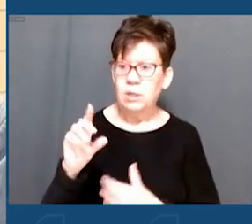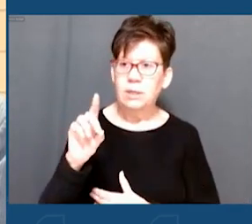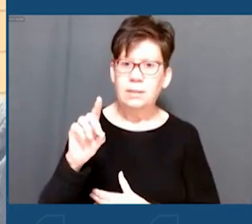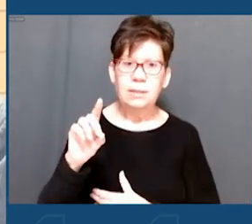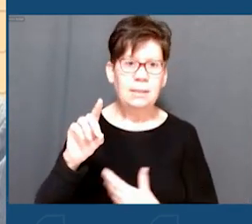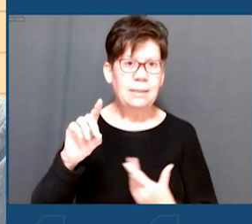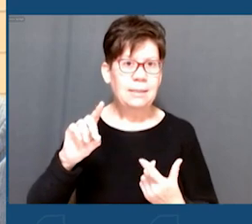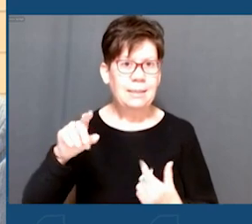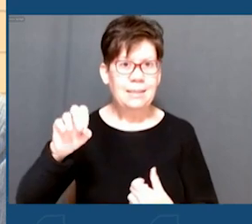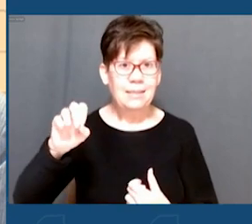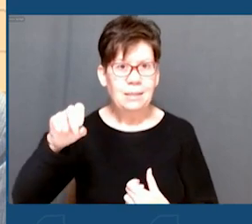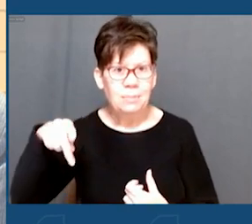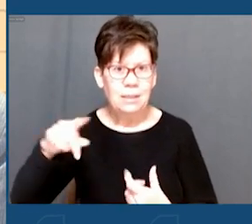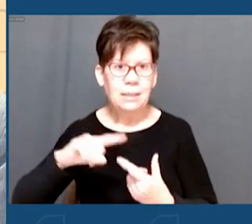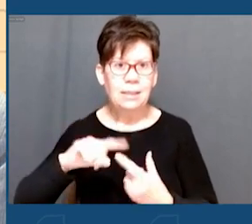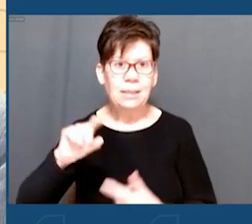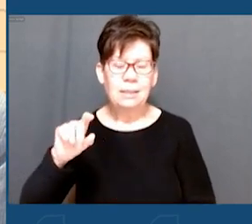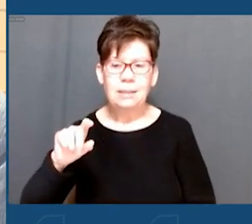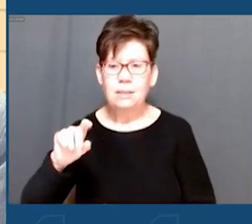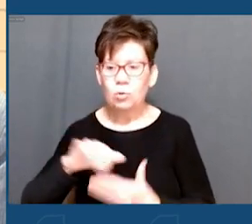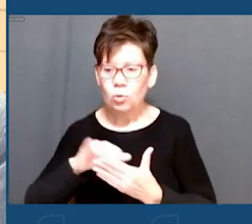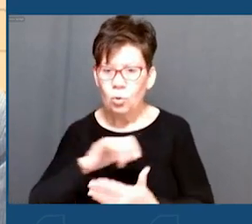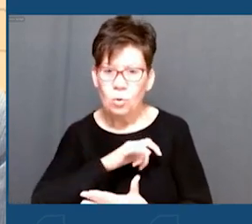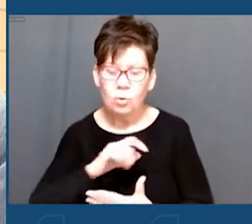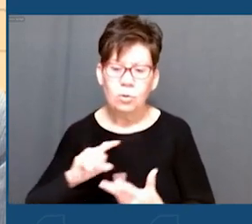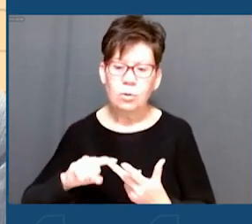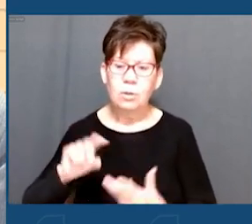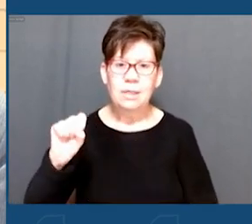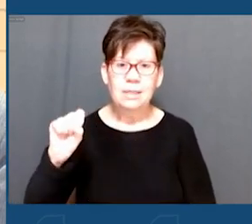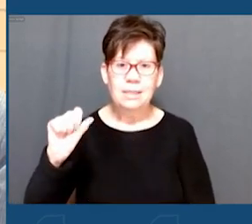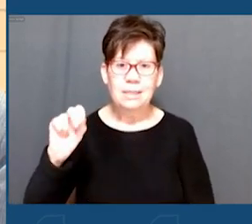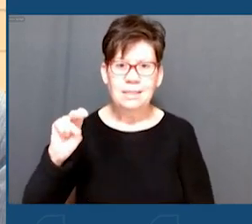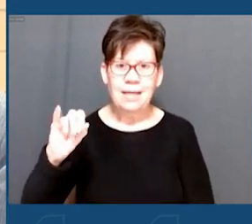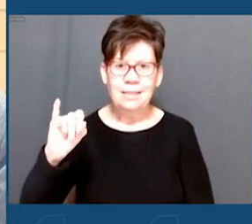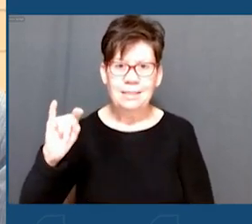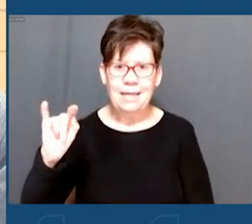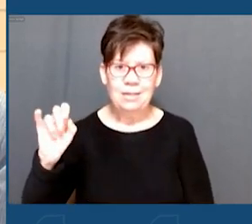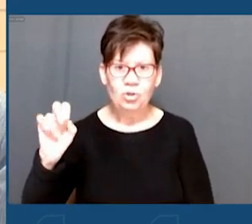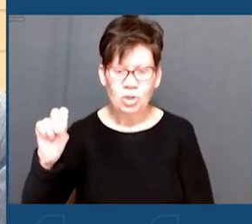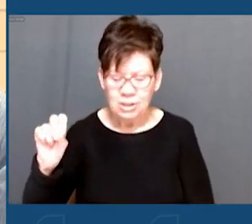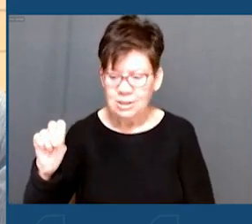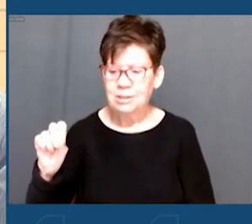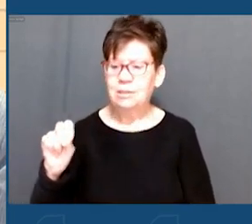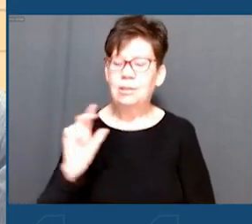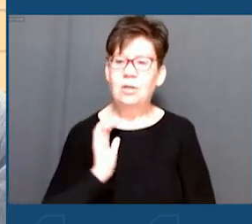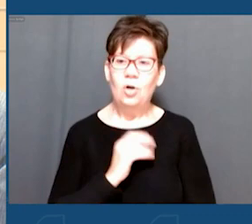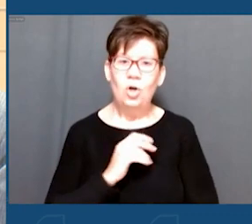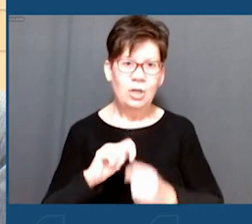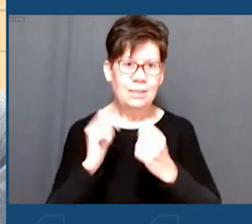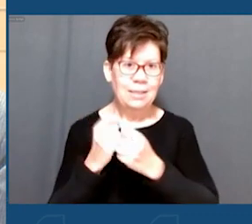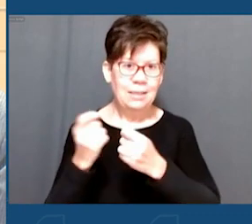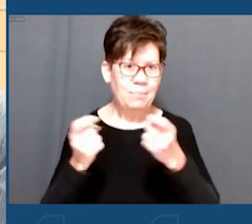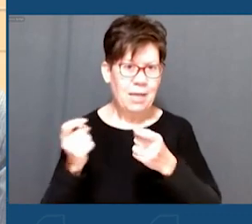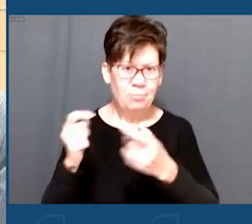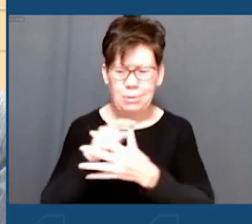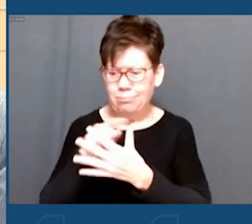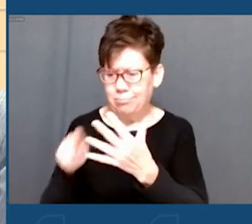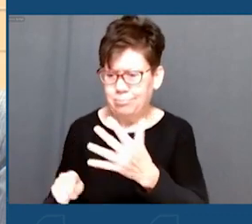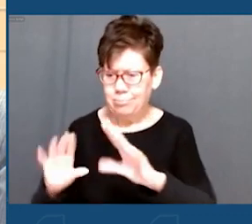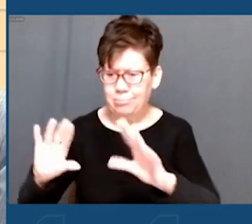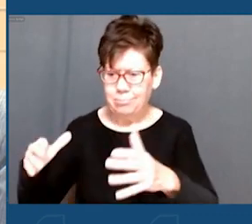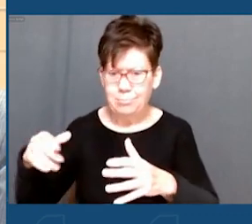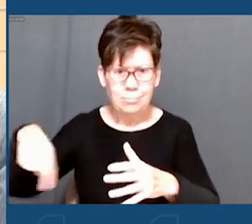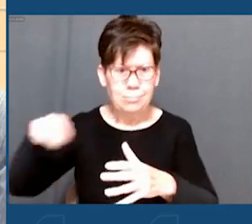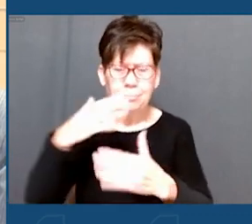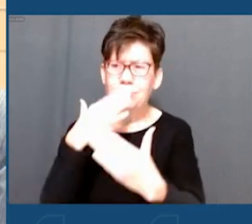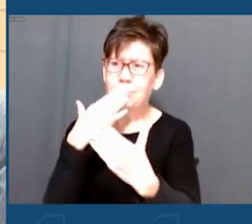NYPD, FDNY, Sanitation, DSS, our team in emergency management, who are working around the clock in this